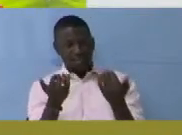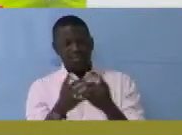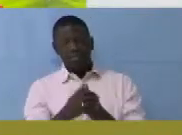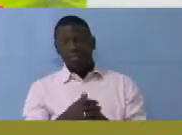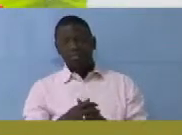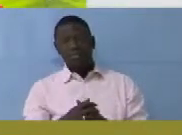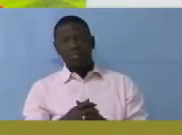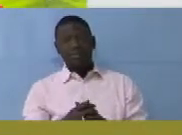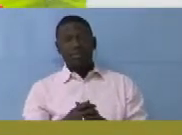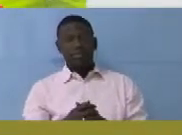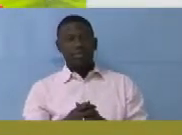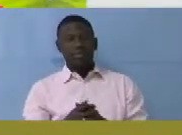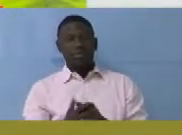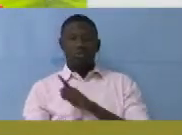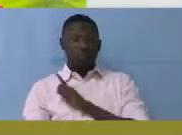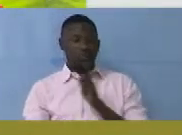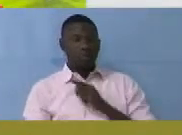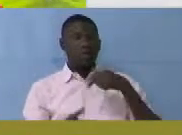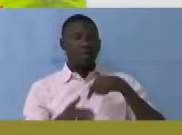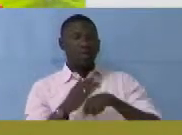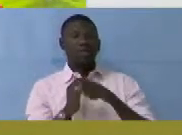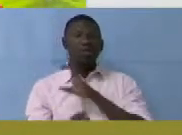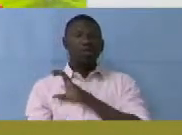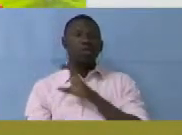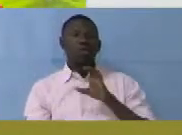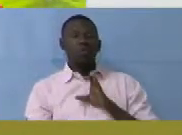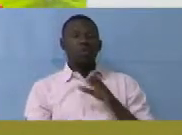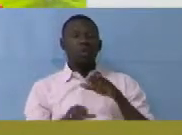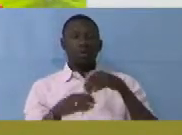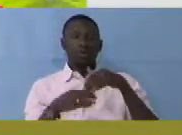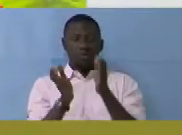So we were in that committee.